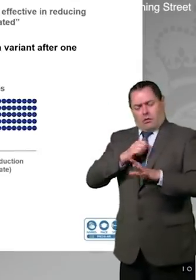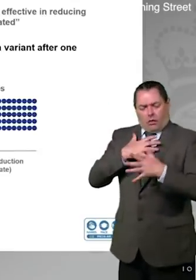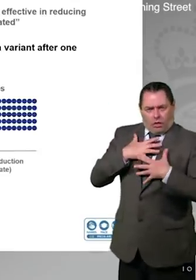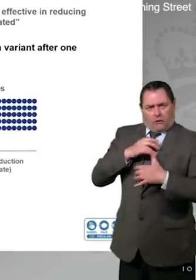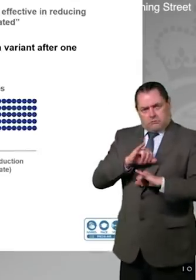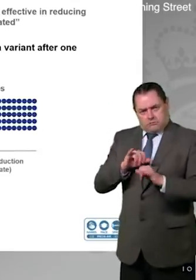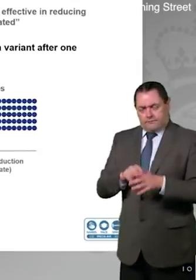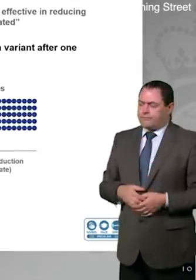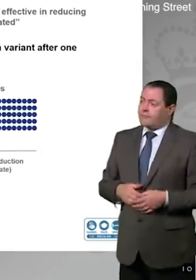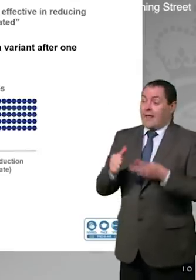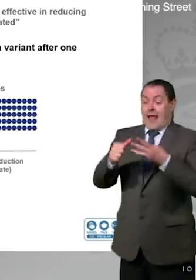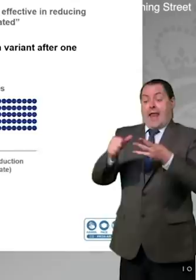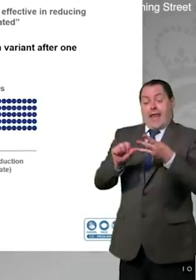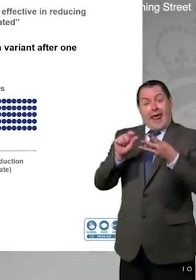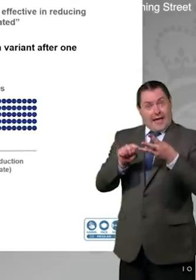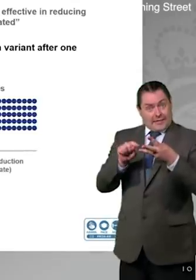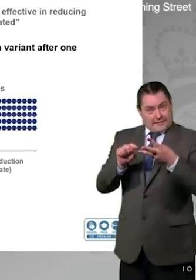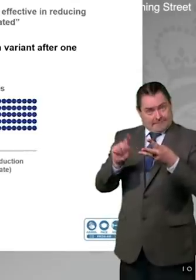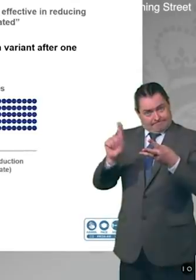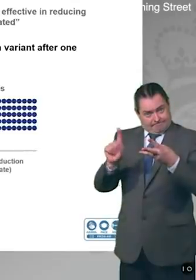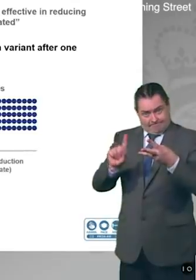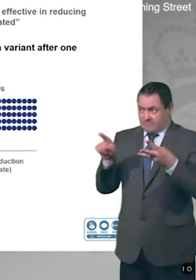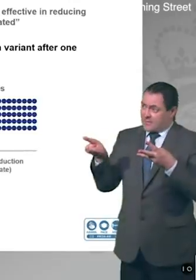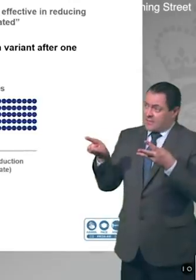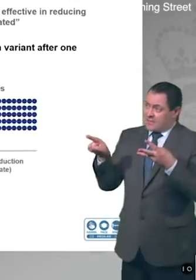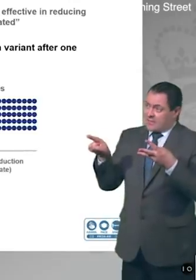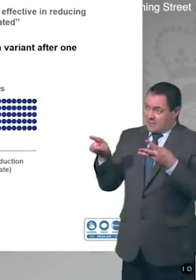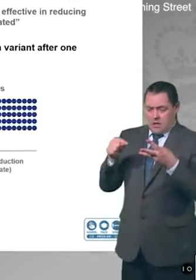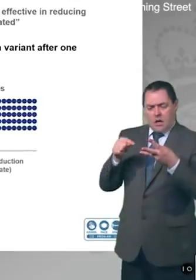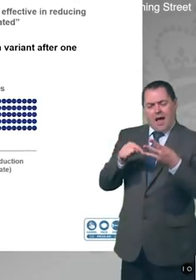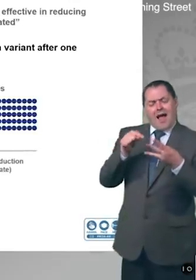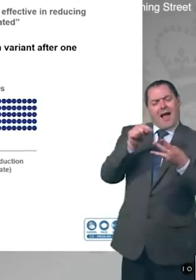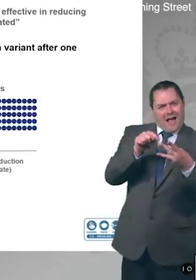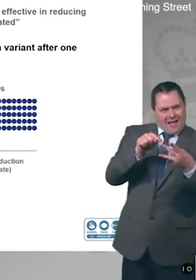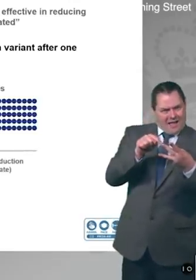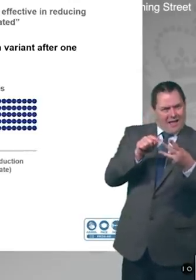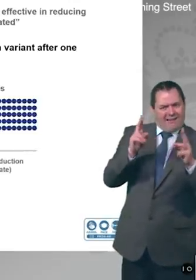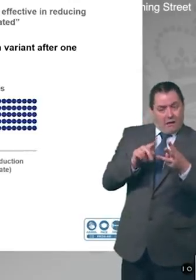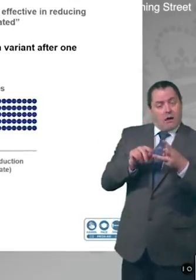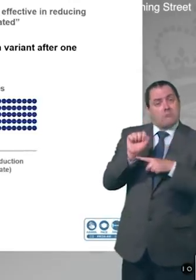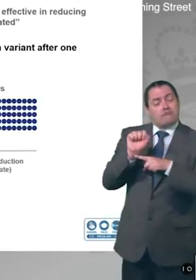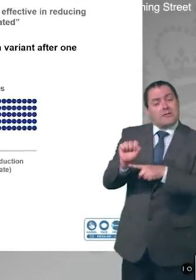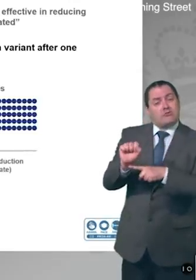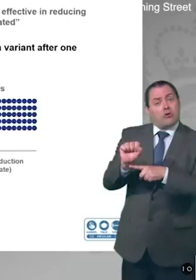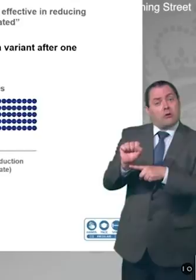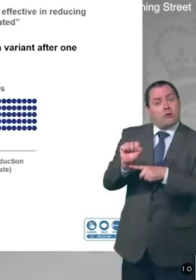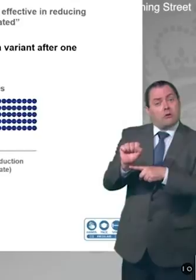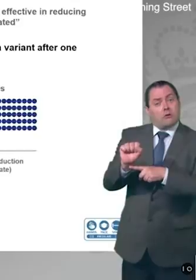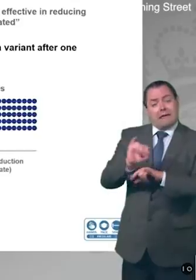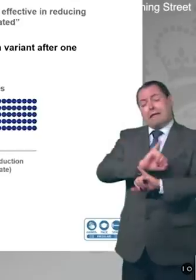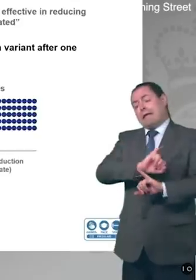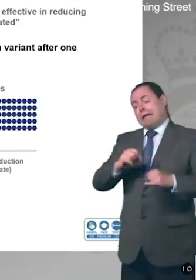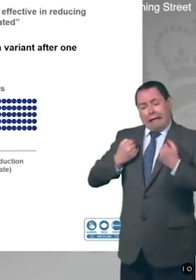for the protection that these vaccines provide for people against severe disease. And in terms